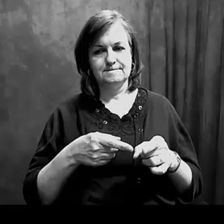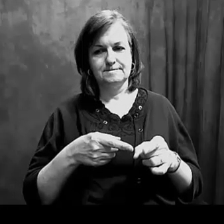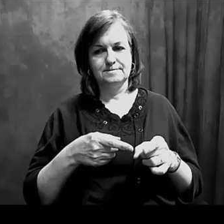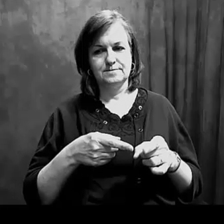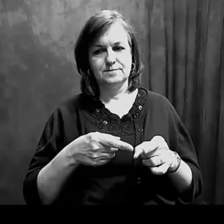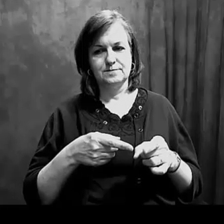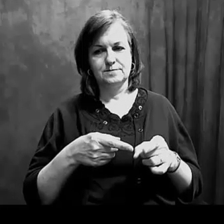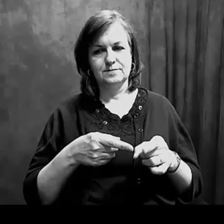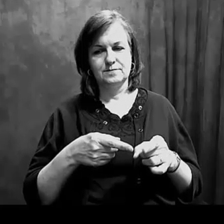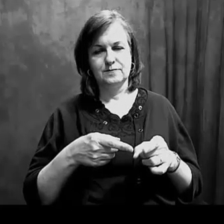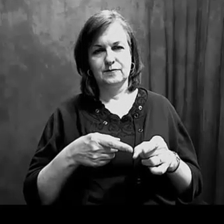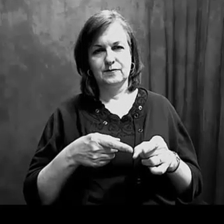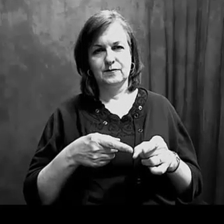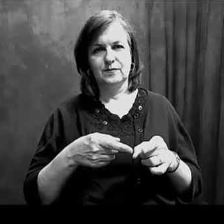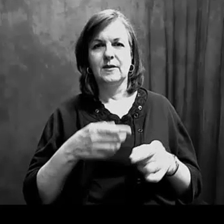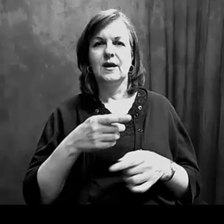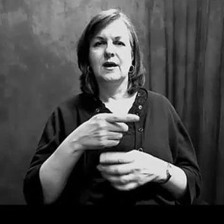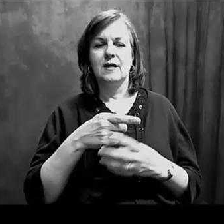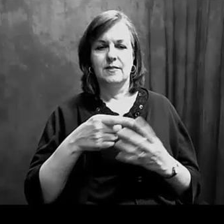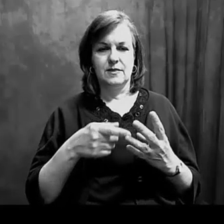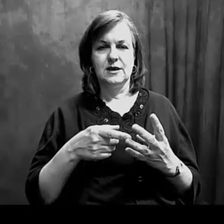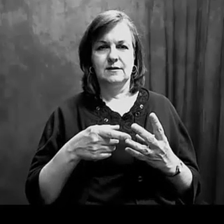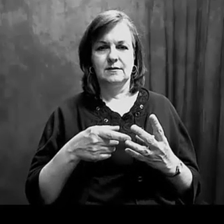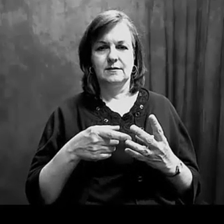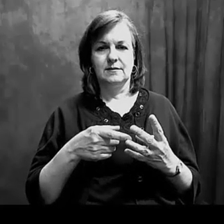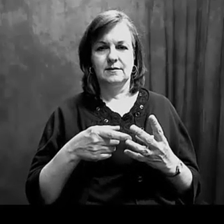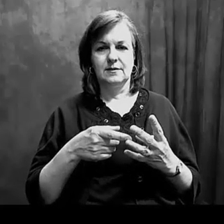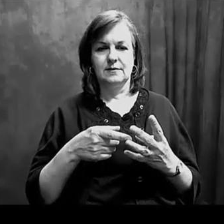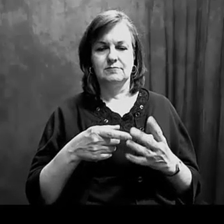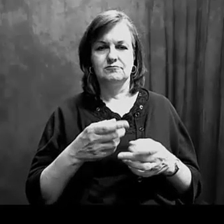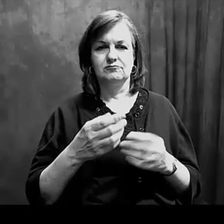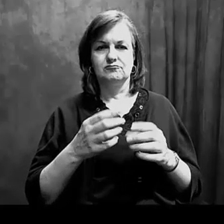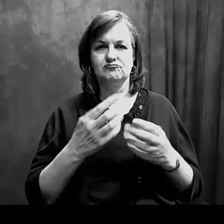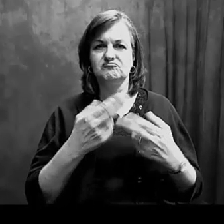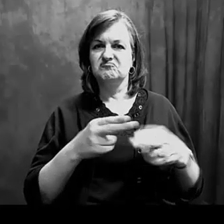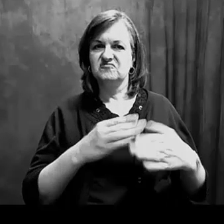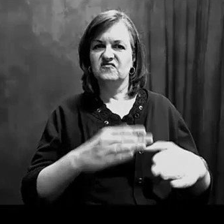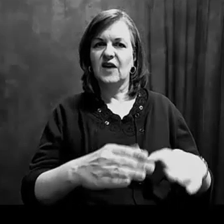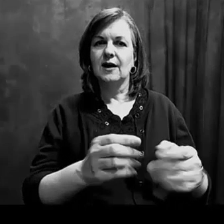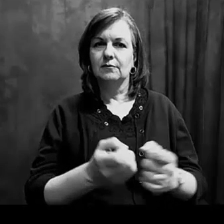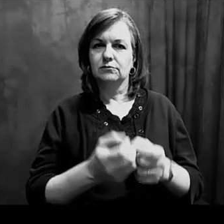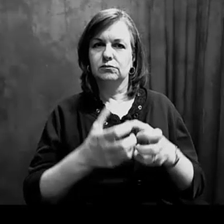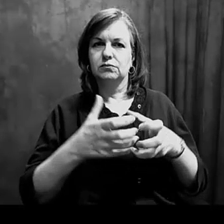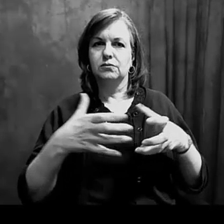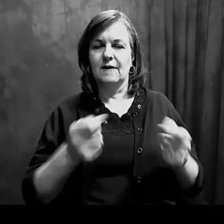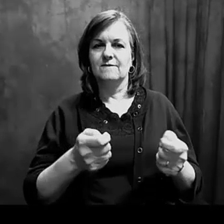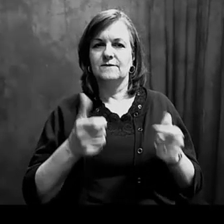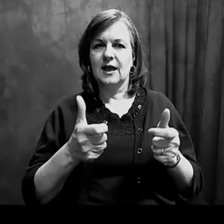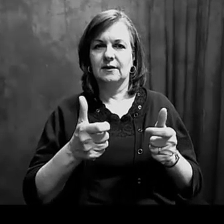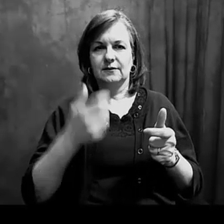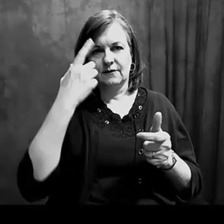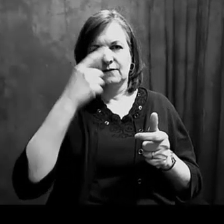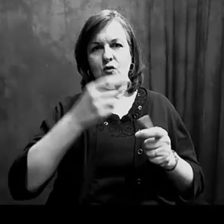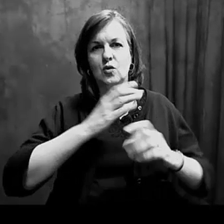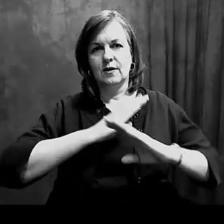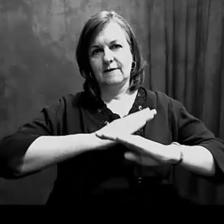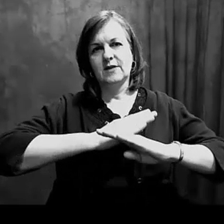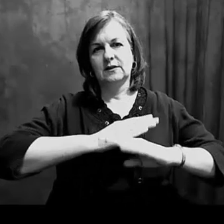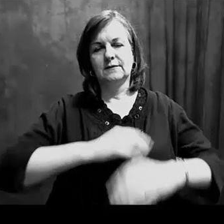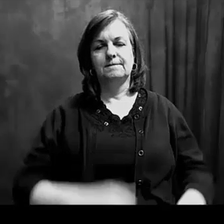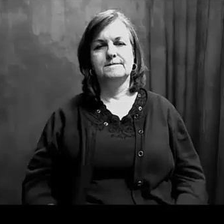and can actually look at multiplying very, very quickly for